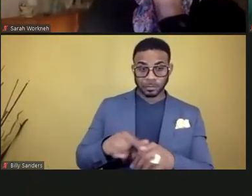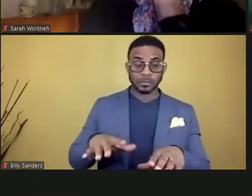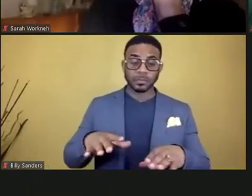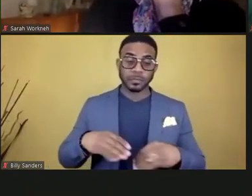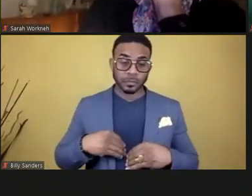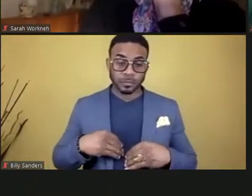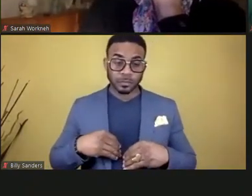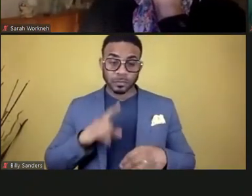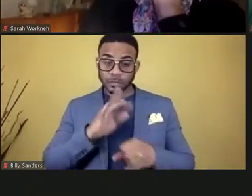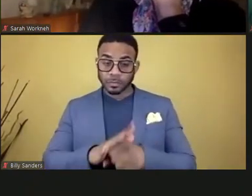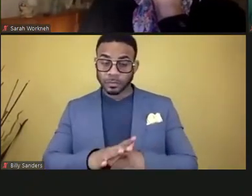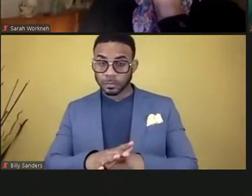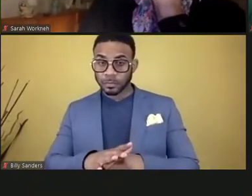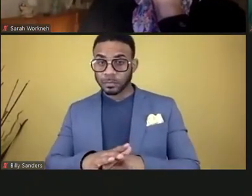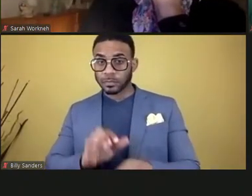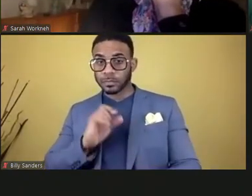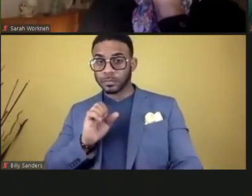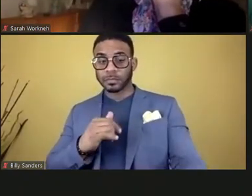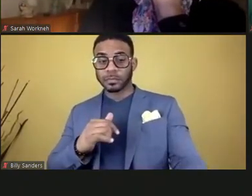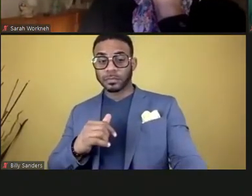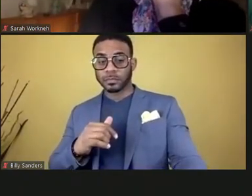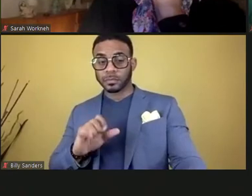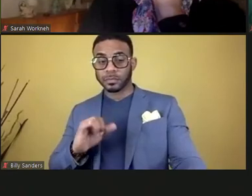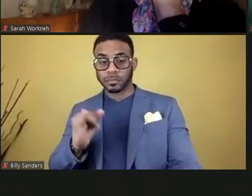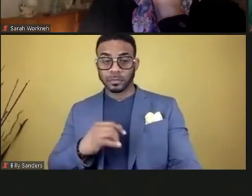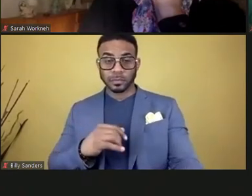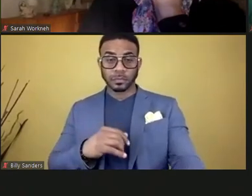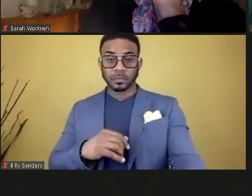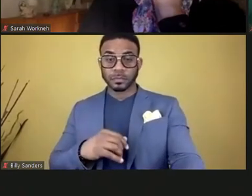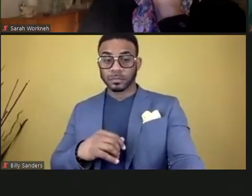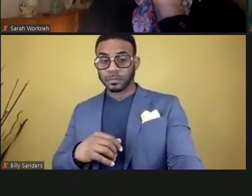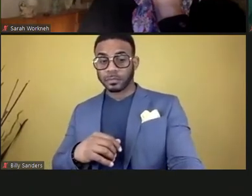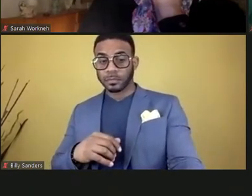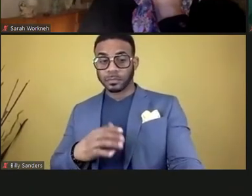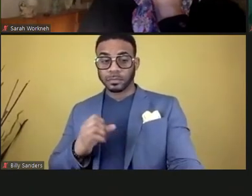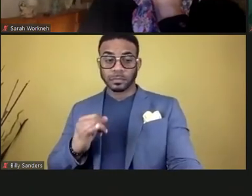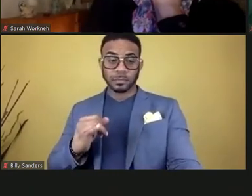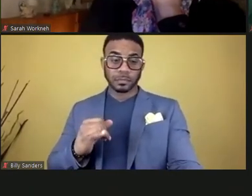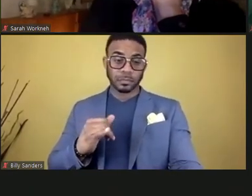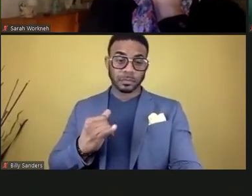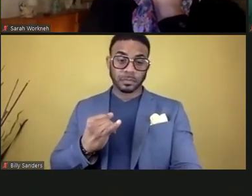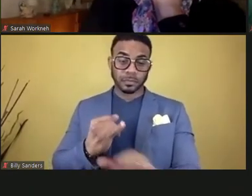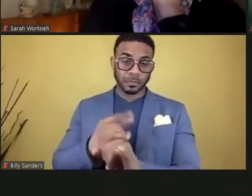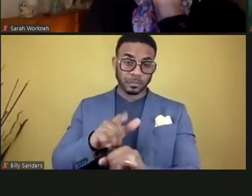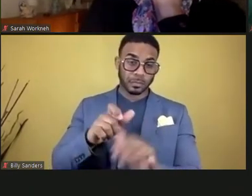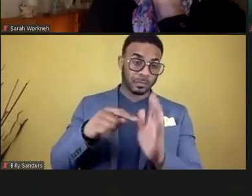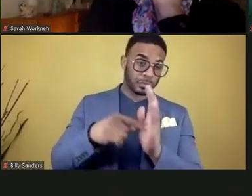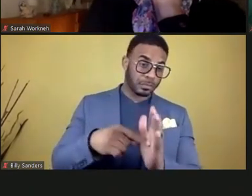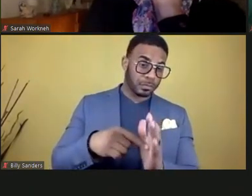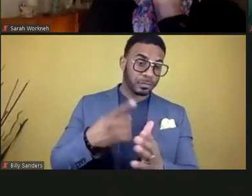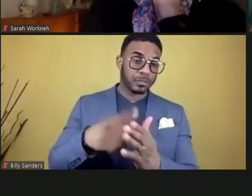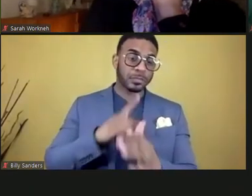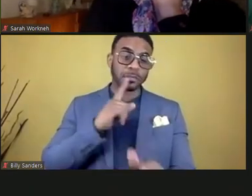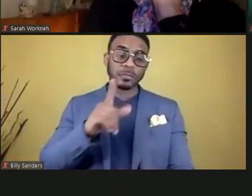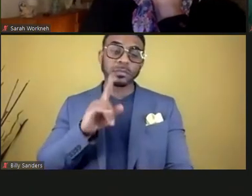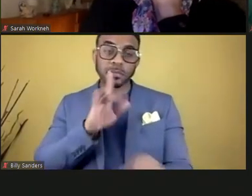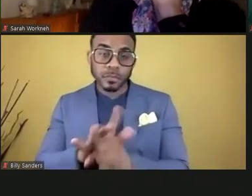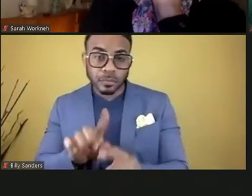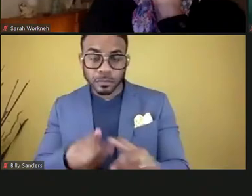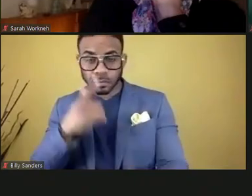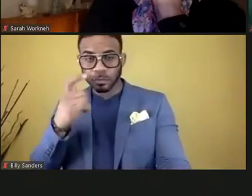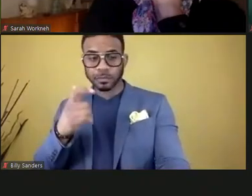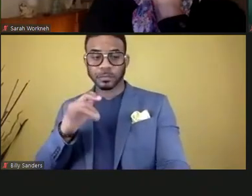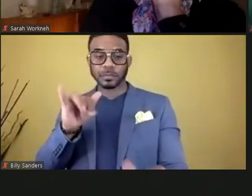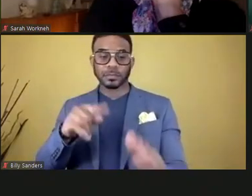the commitment they are making to the artist. And as an institution, you need to represent what it is you're committed to, because